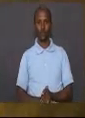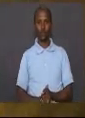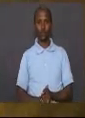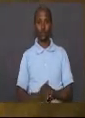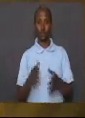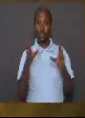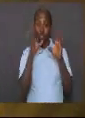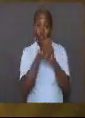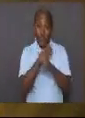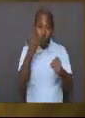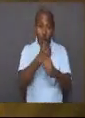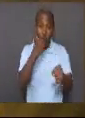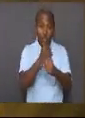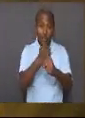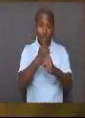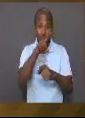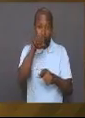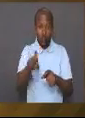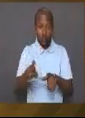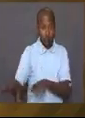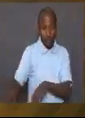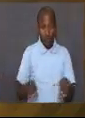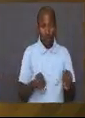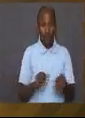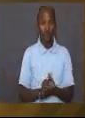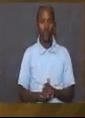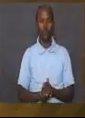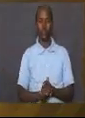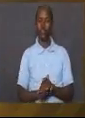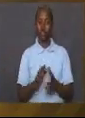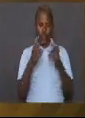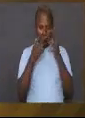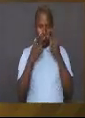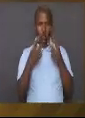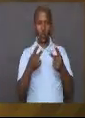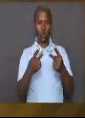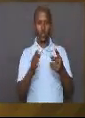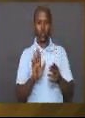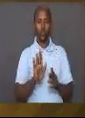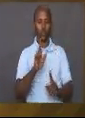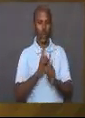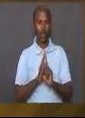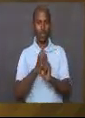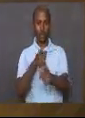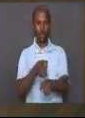Have you finished working on this problem, students? Let us look at your answer.